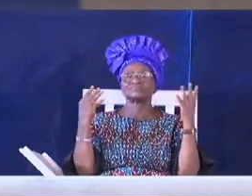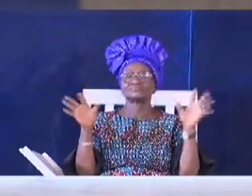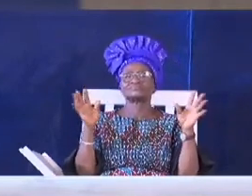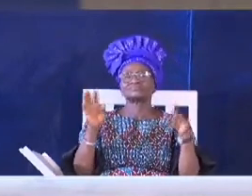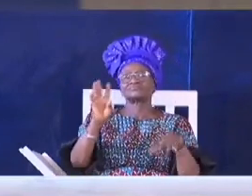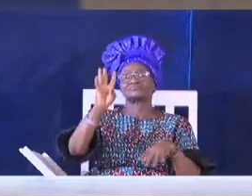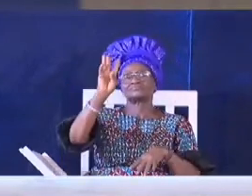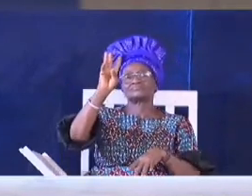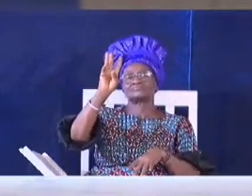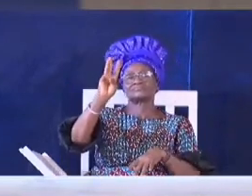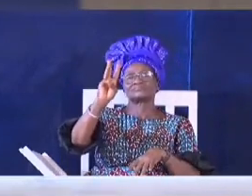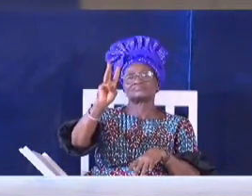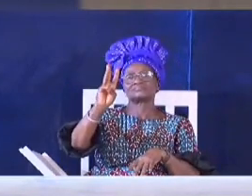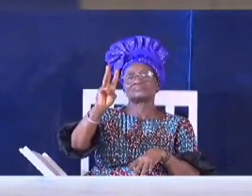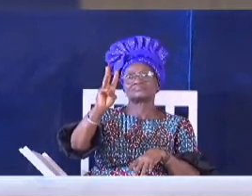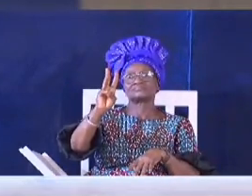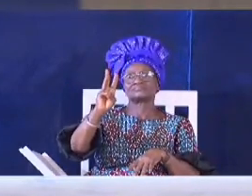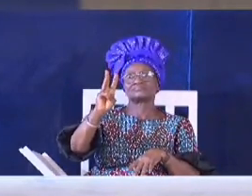Six.